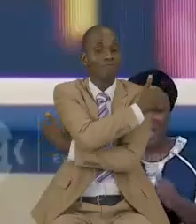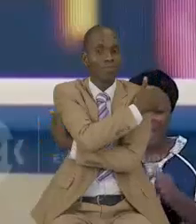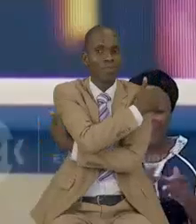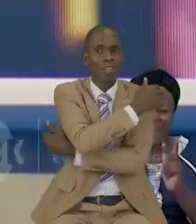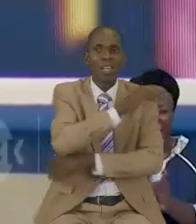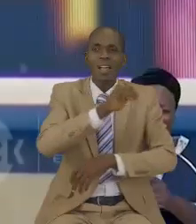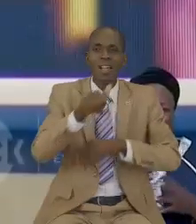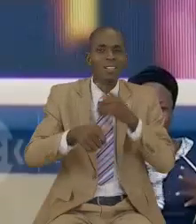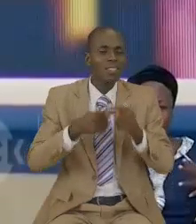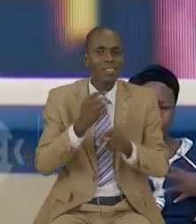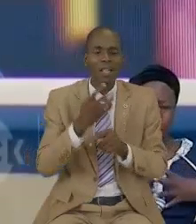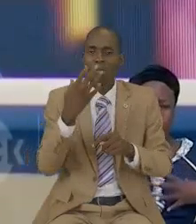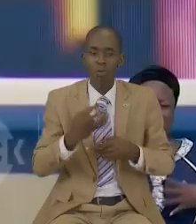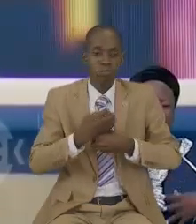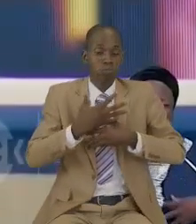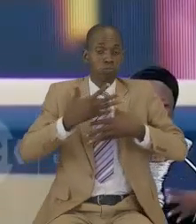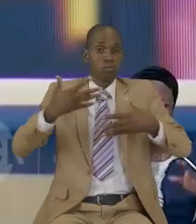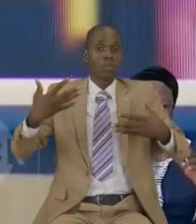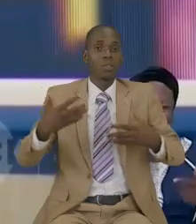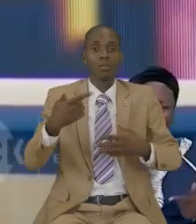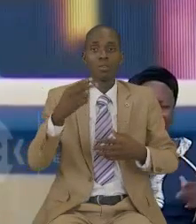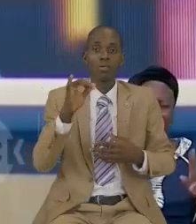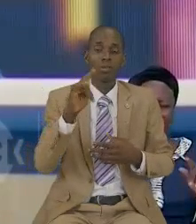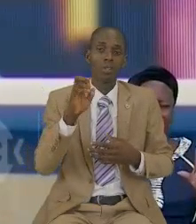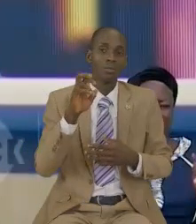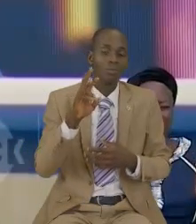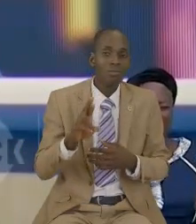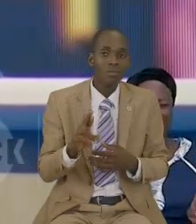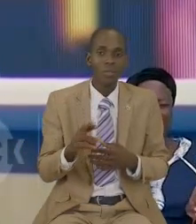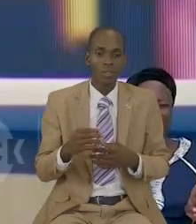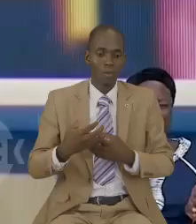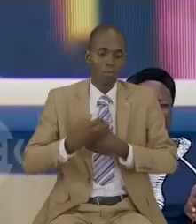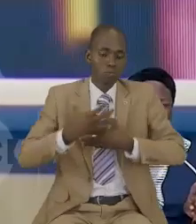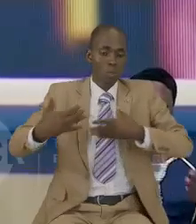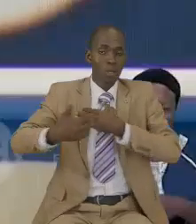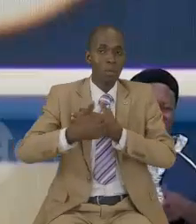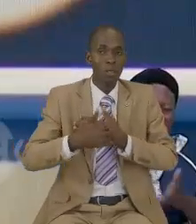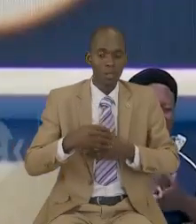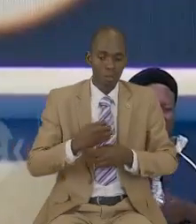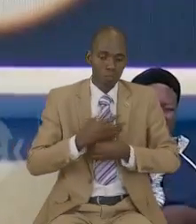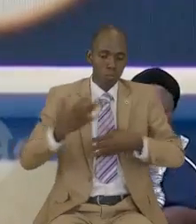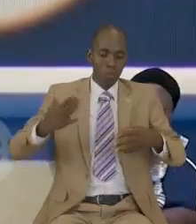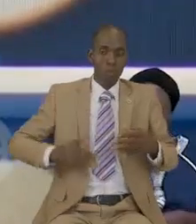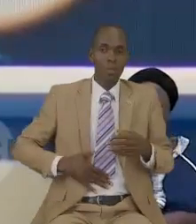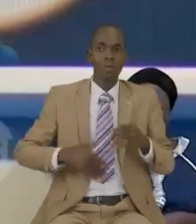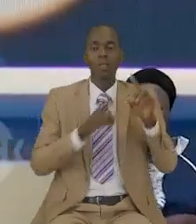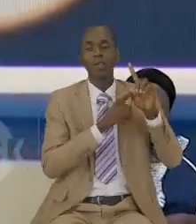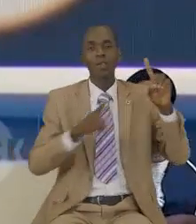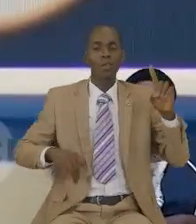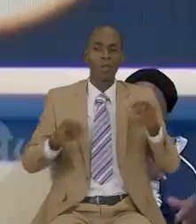swelling, goiter, hunchback, swollen tummy. Lord, I